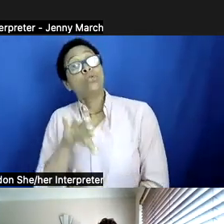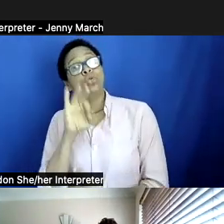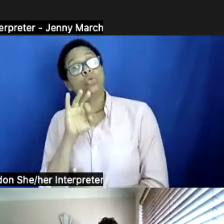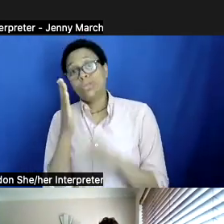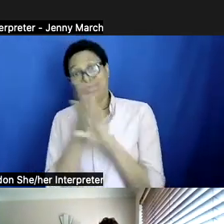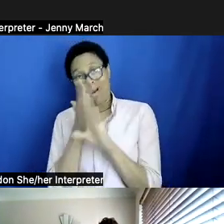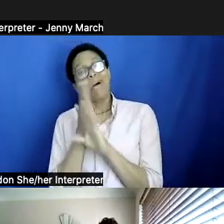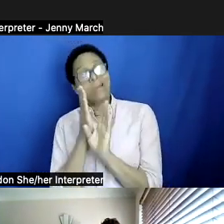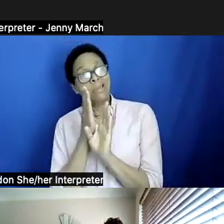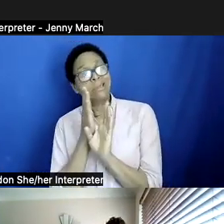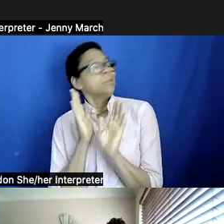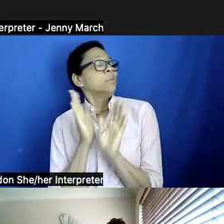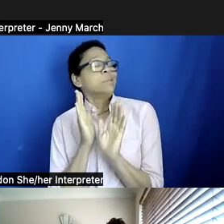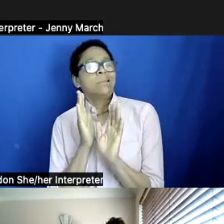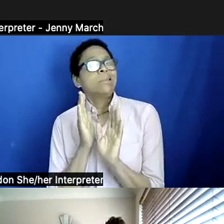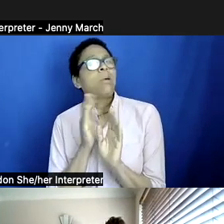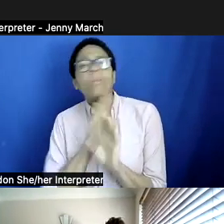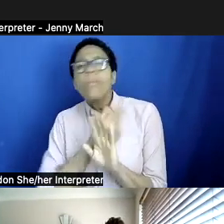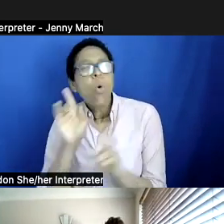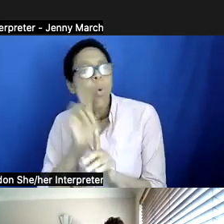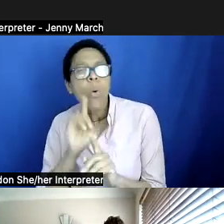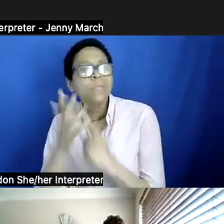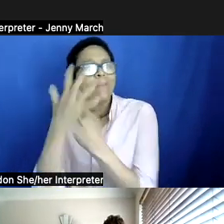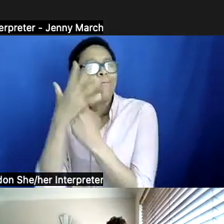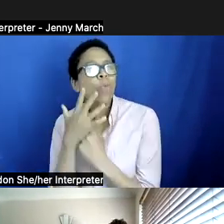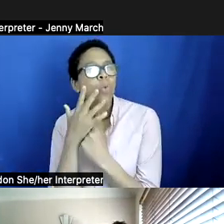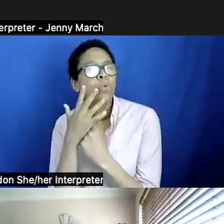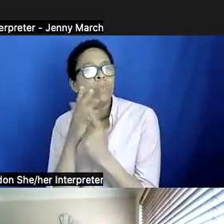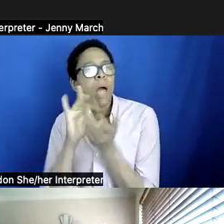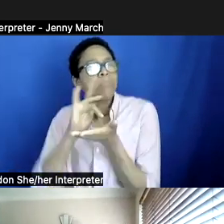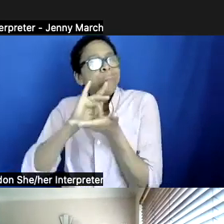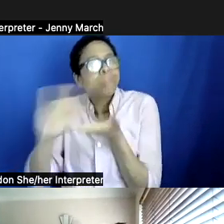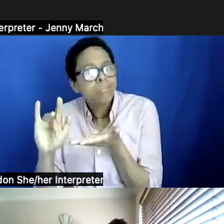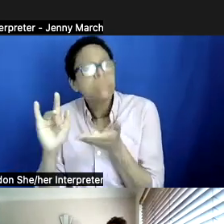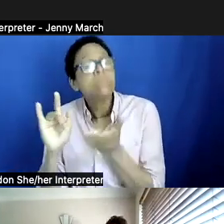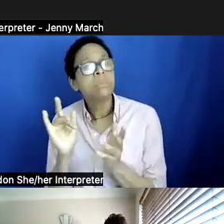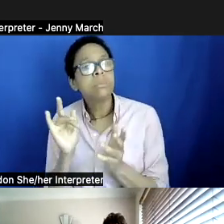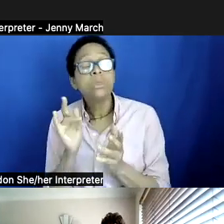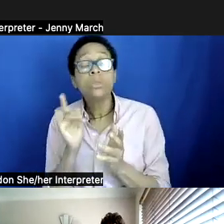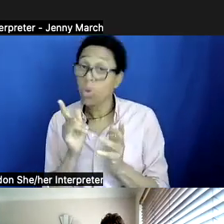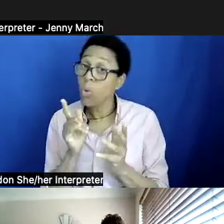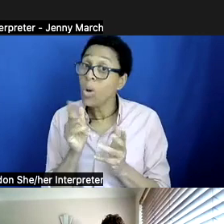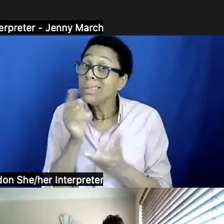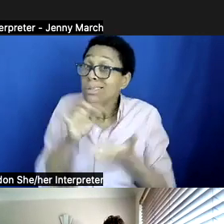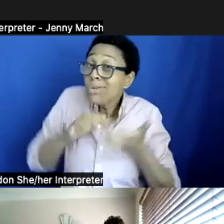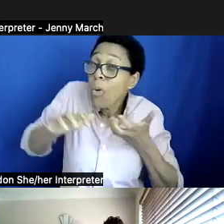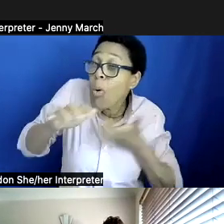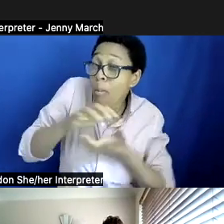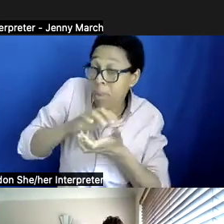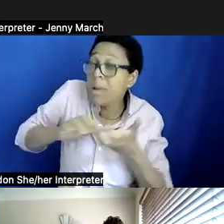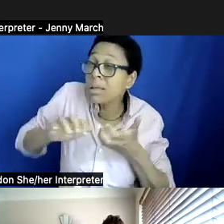that someone else is doing. And all the complexities of trying to